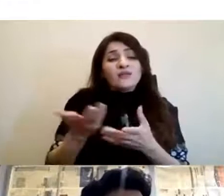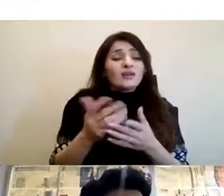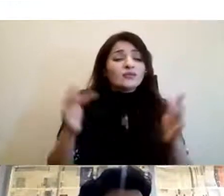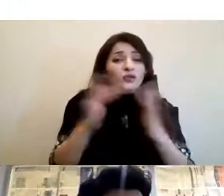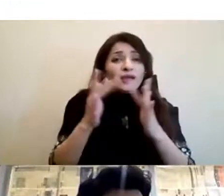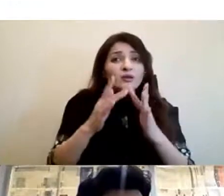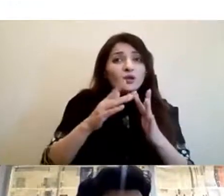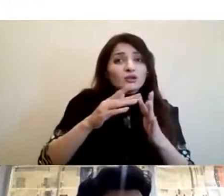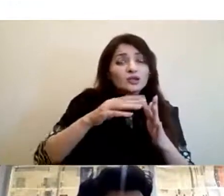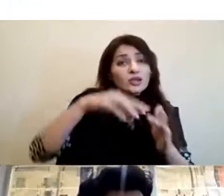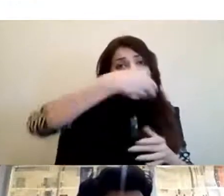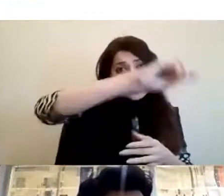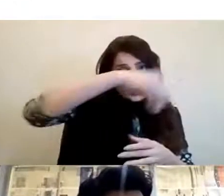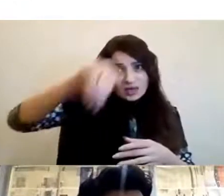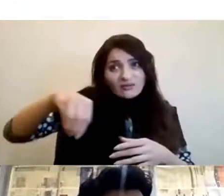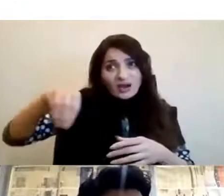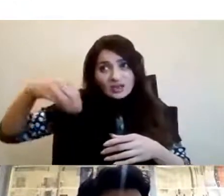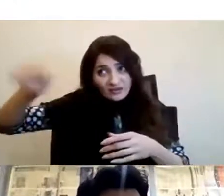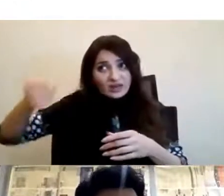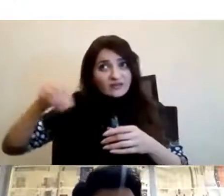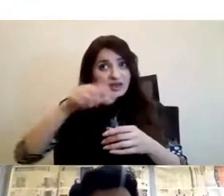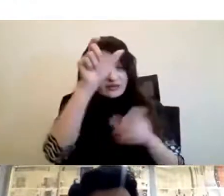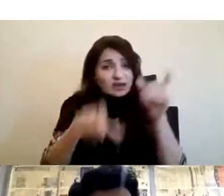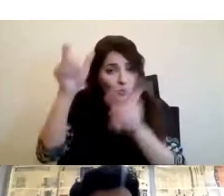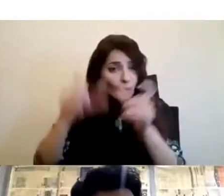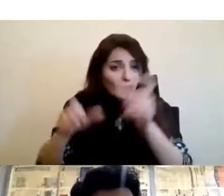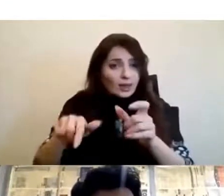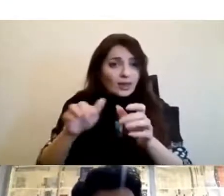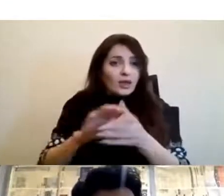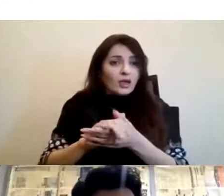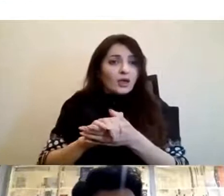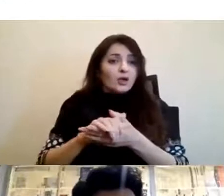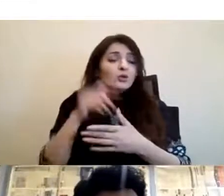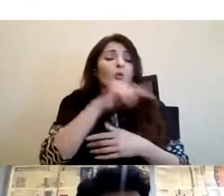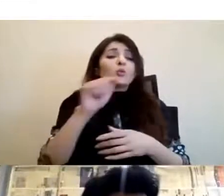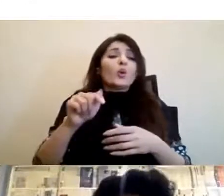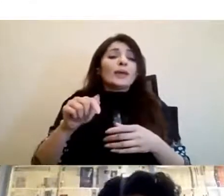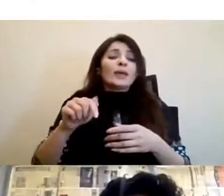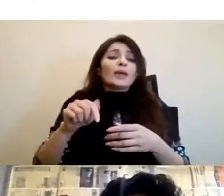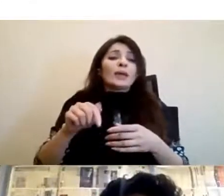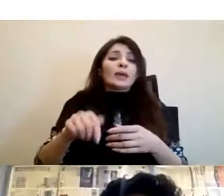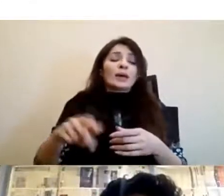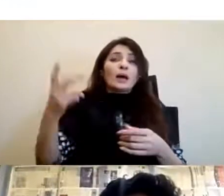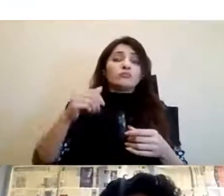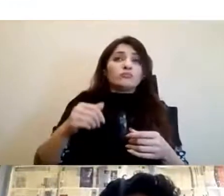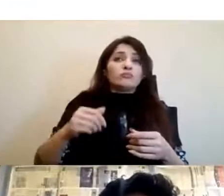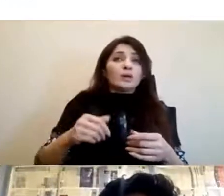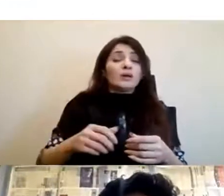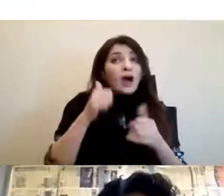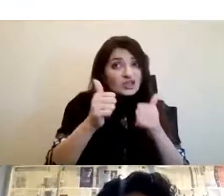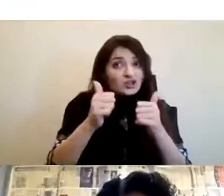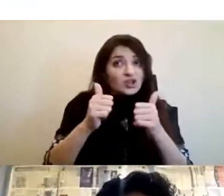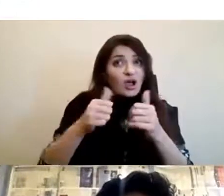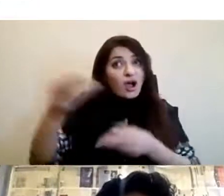example, people like DevTalk and others, they need to have a sustainable business model to continue to serve more and more customers. So these are some